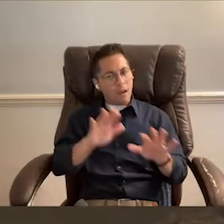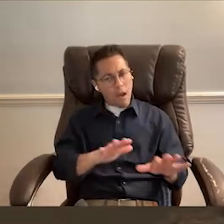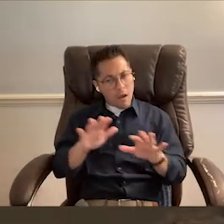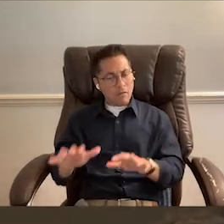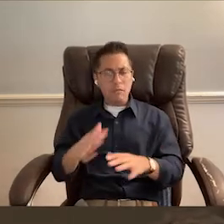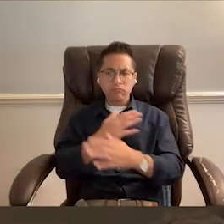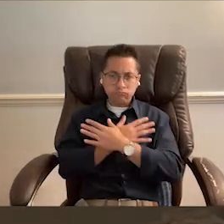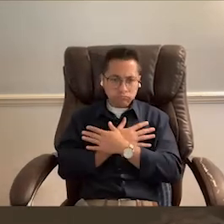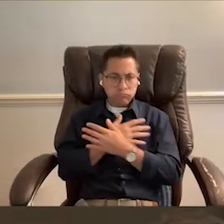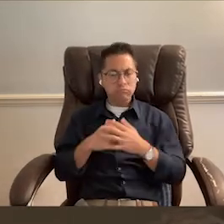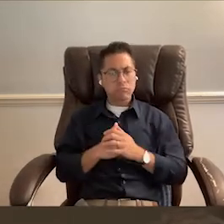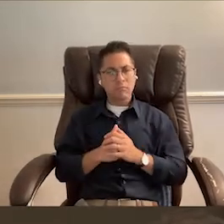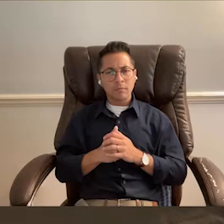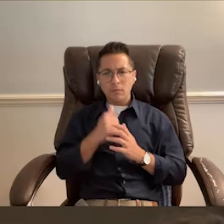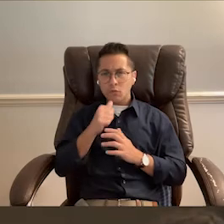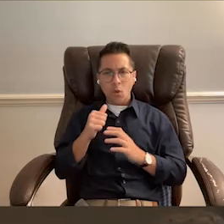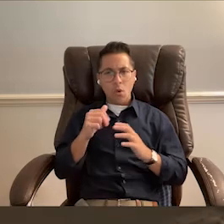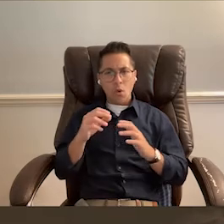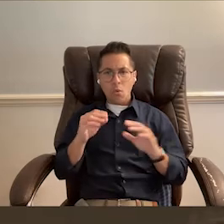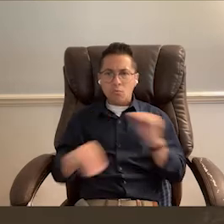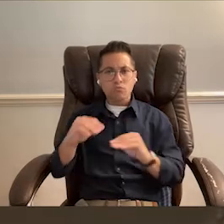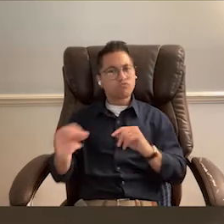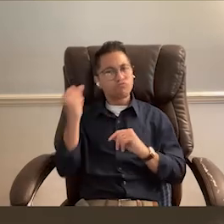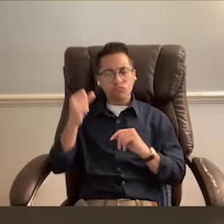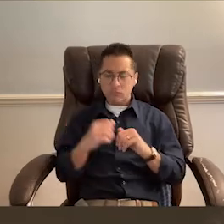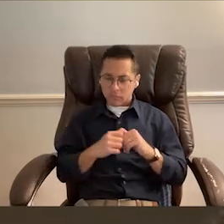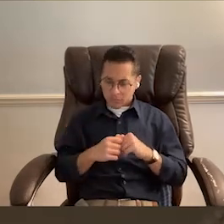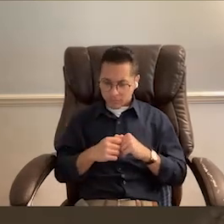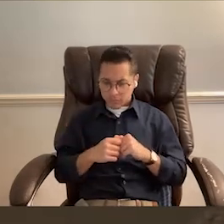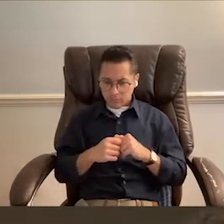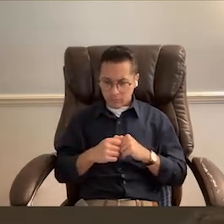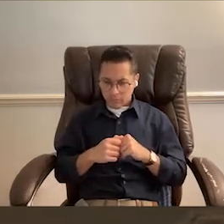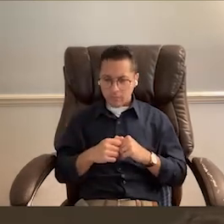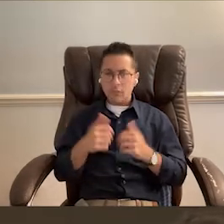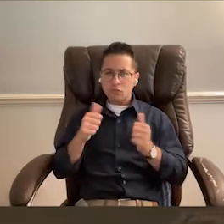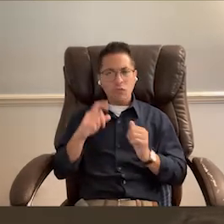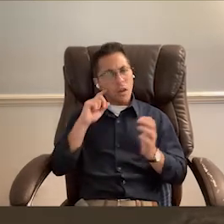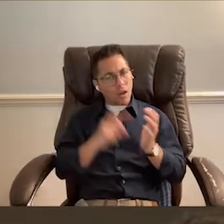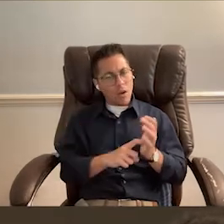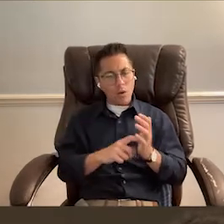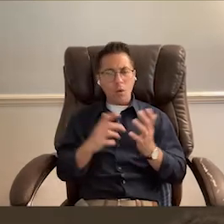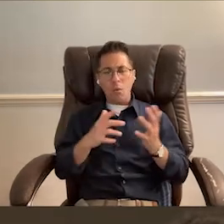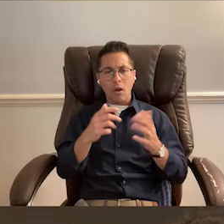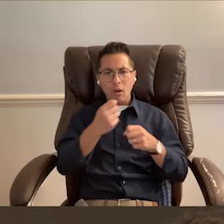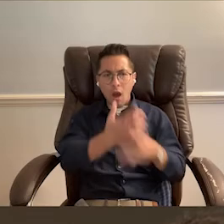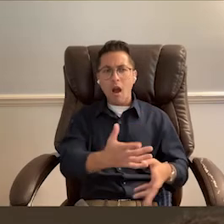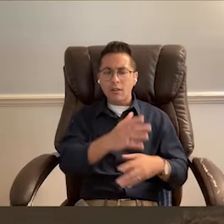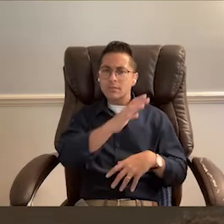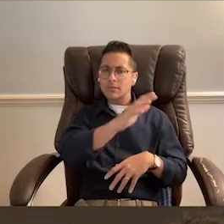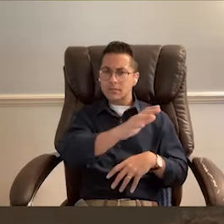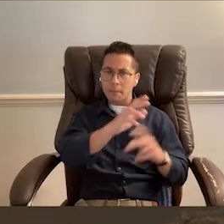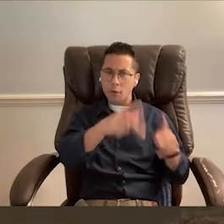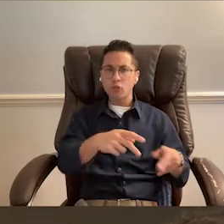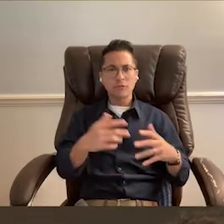words. Stay calm and avoid nervous behavior. Do not restrict the person's movement. Try to be aware of